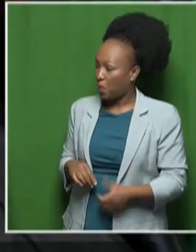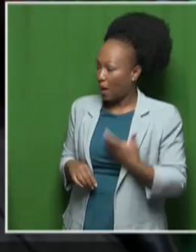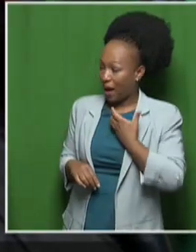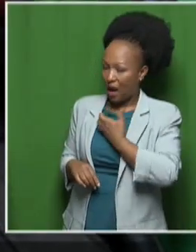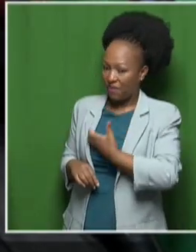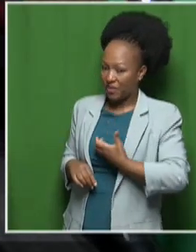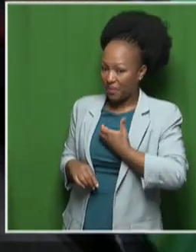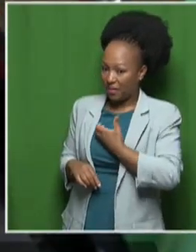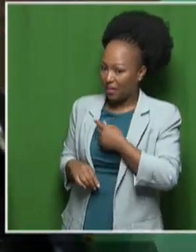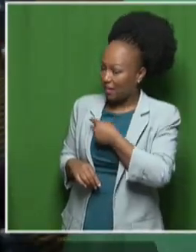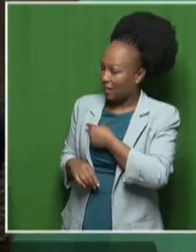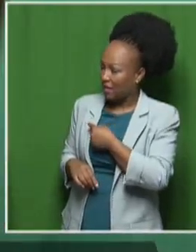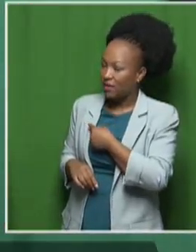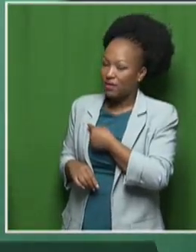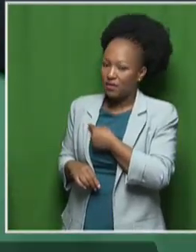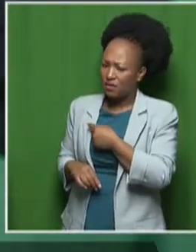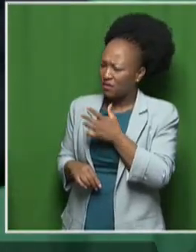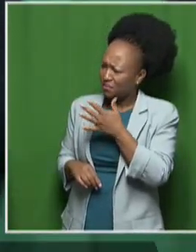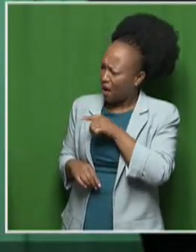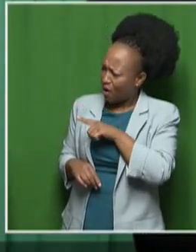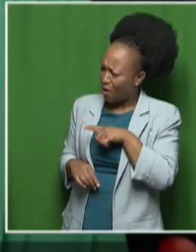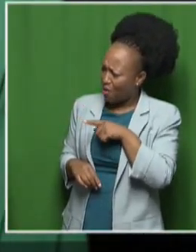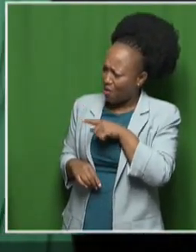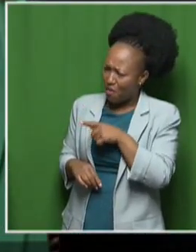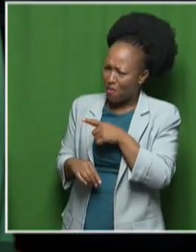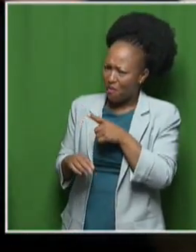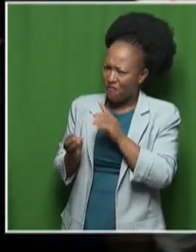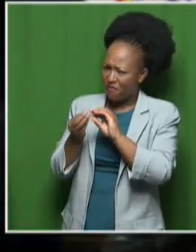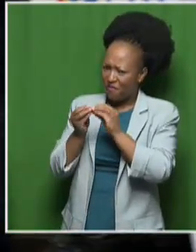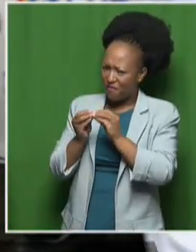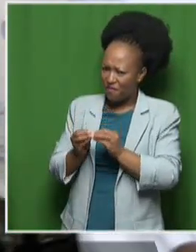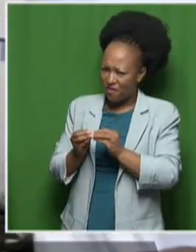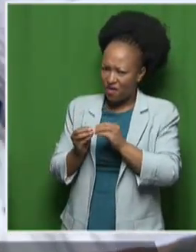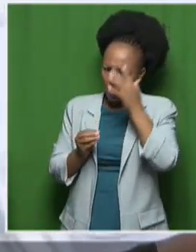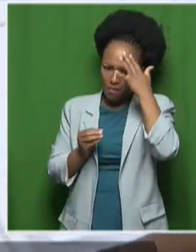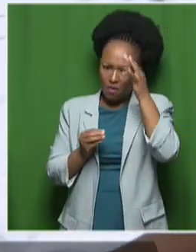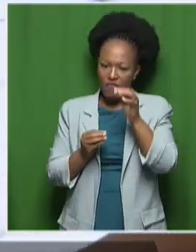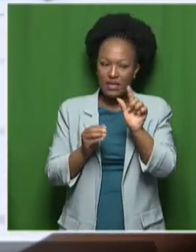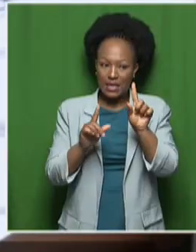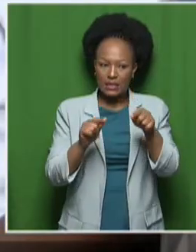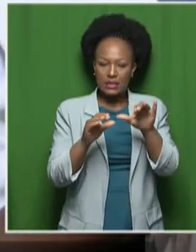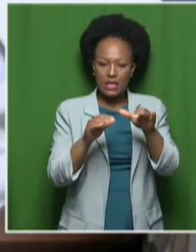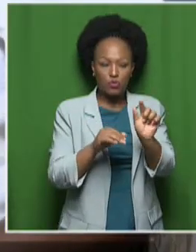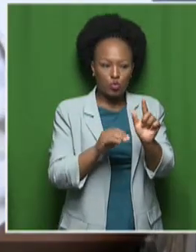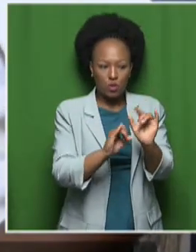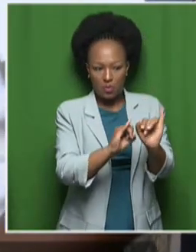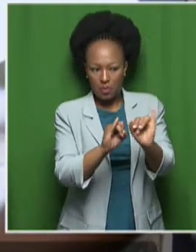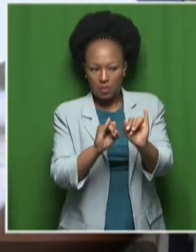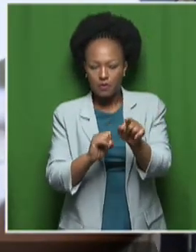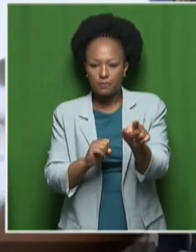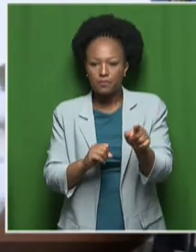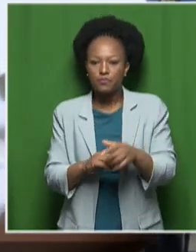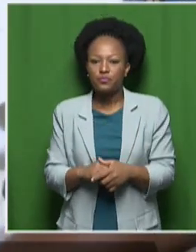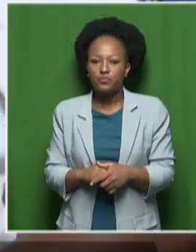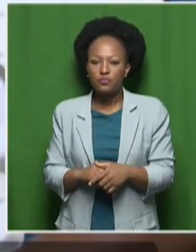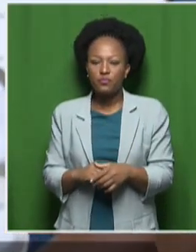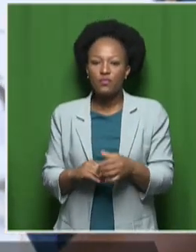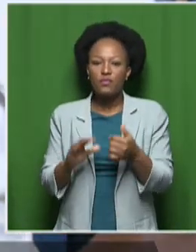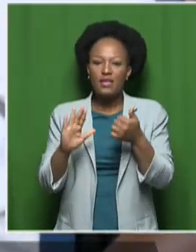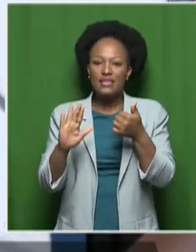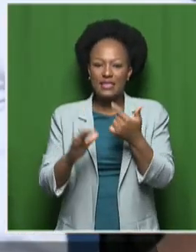comfortable as well. So how long did you guys work on this, Prof? And I'll speak to the team in a short while. Yeah, so we've been working on this now for